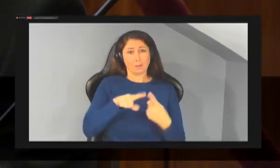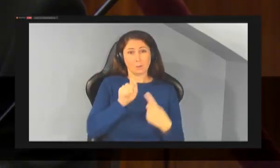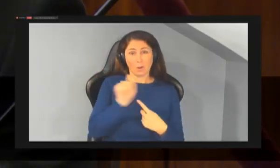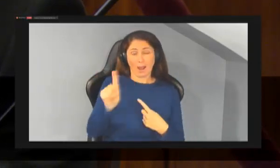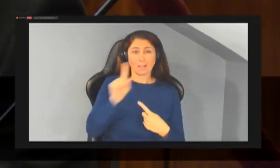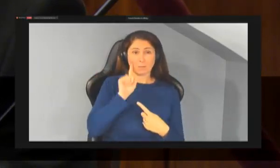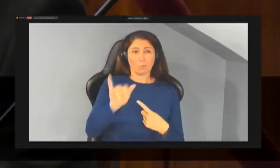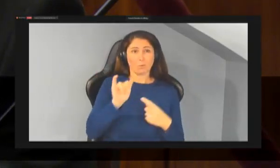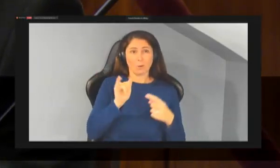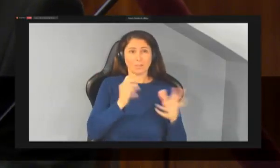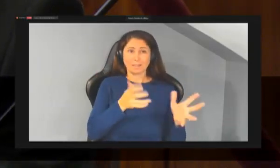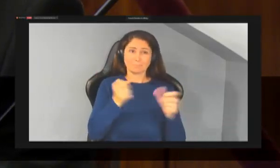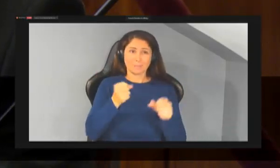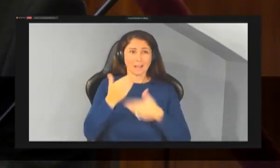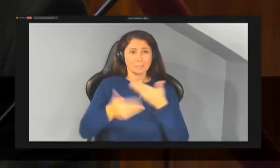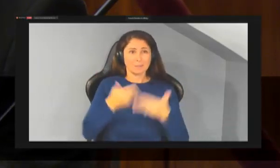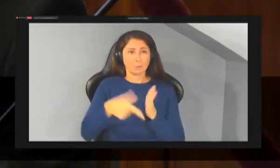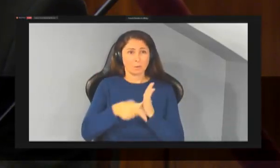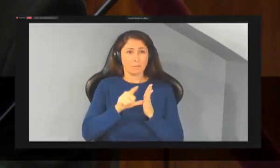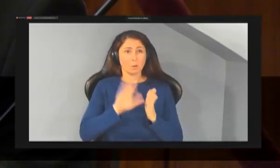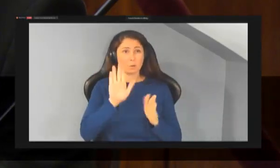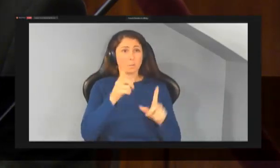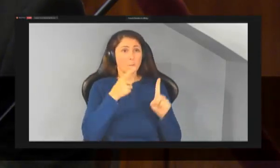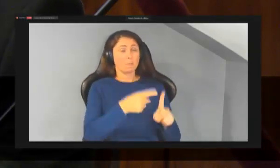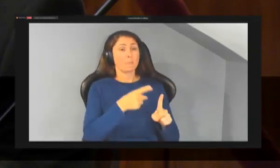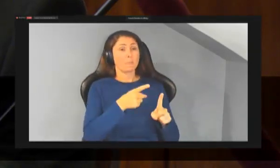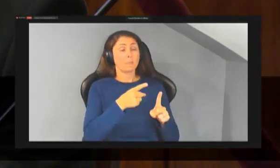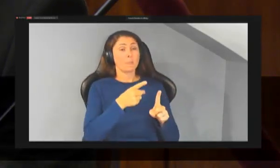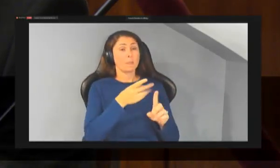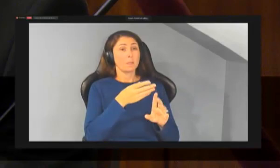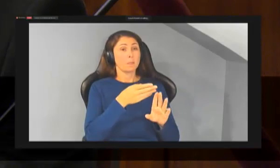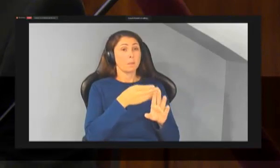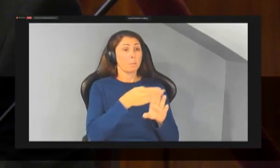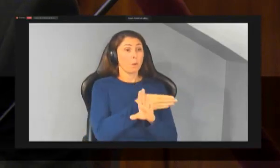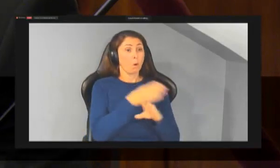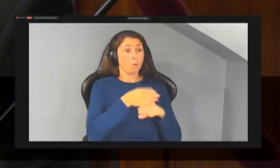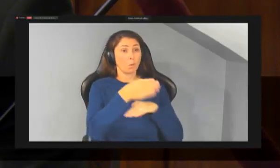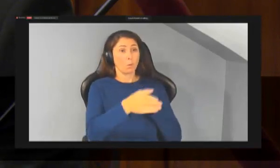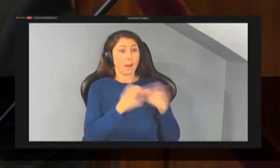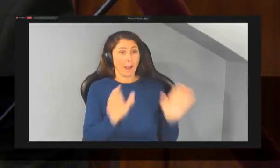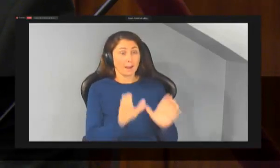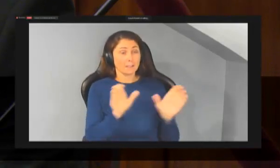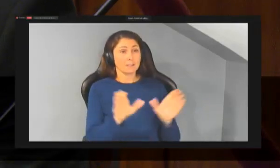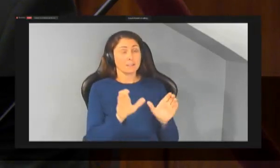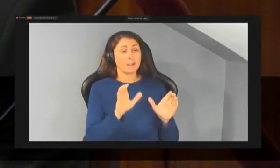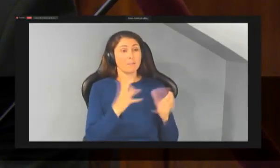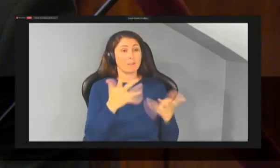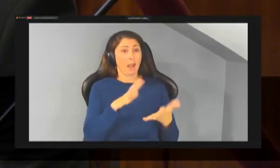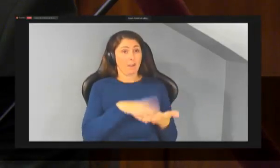review. To your point about proactivity versus reactivity, having learned that,